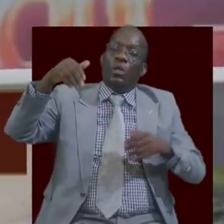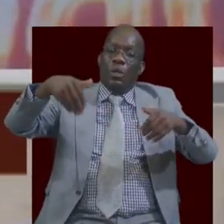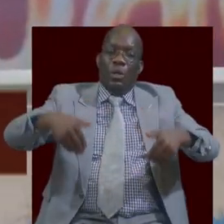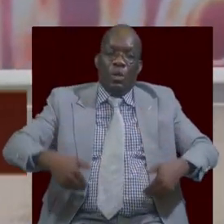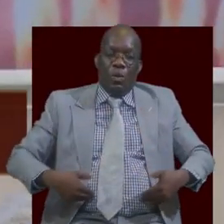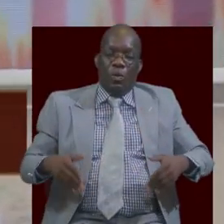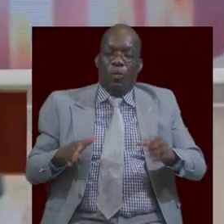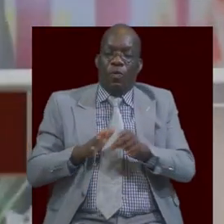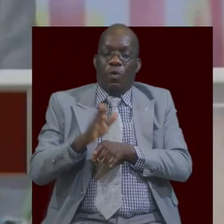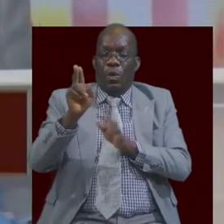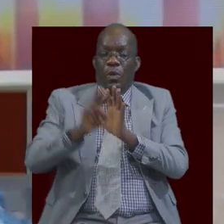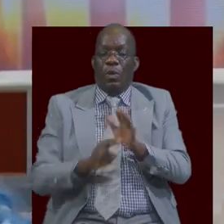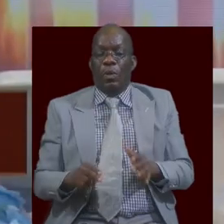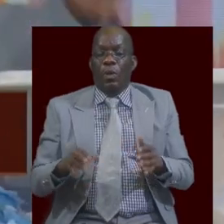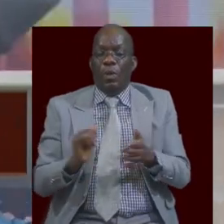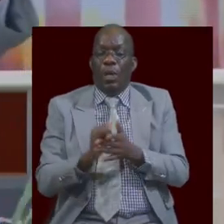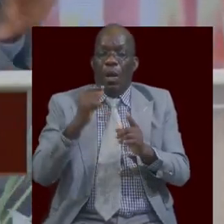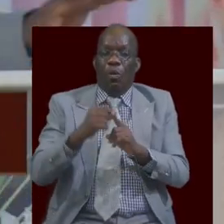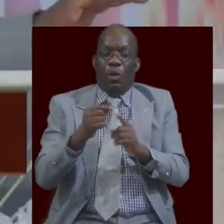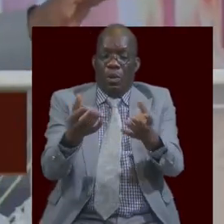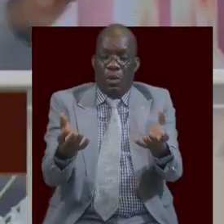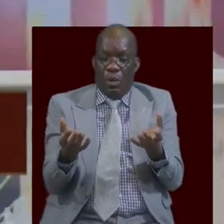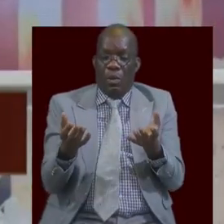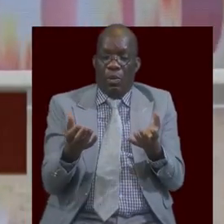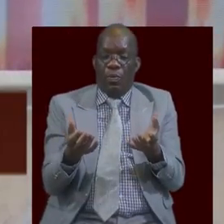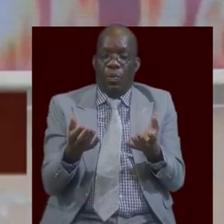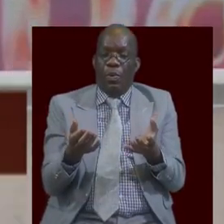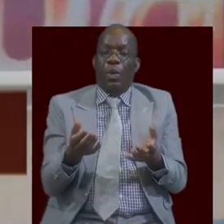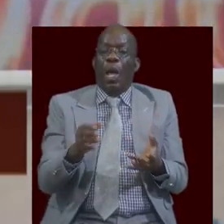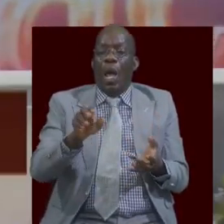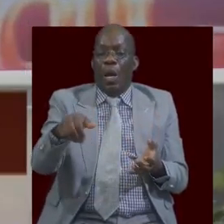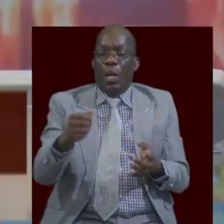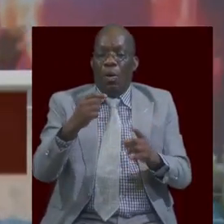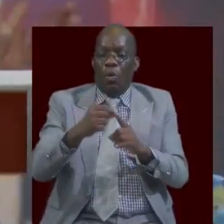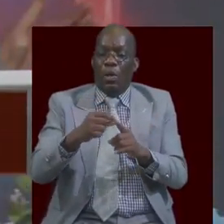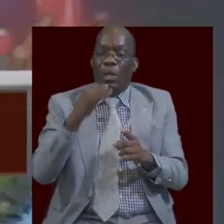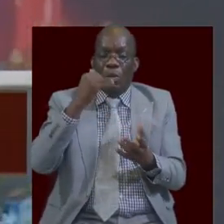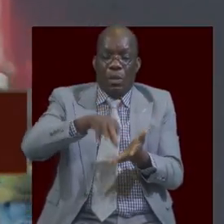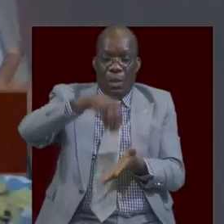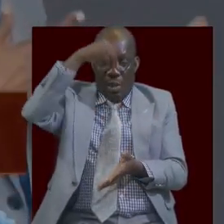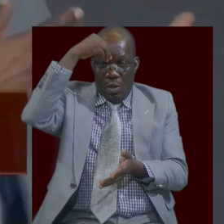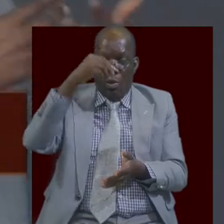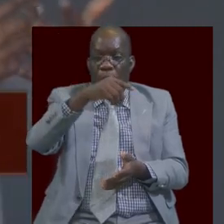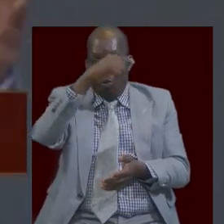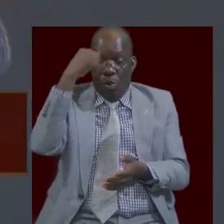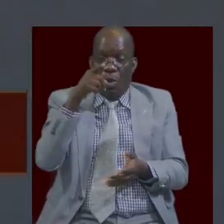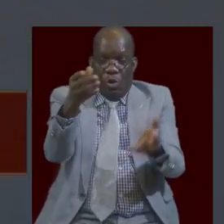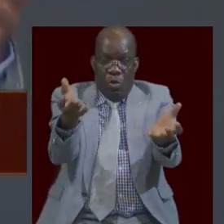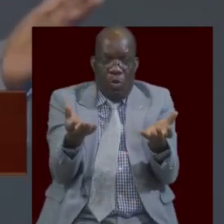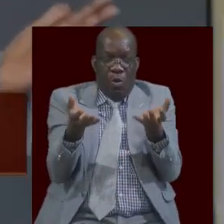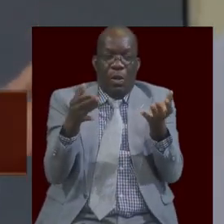yearn, there's another word, learn. It's because you yearn, that's why